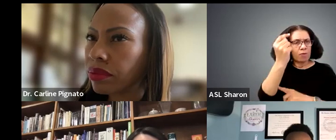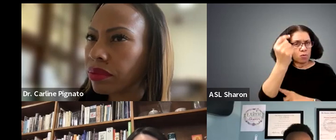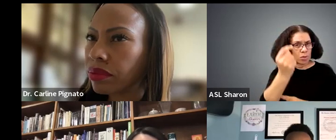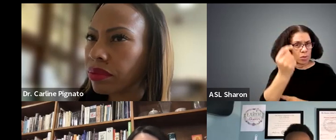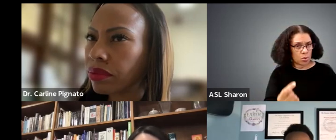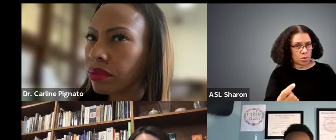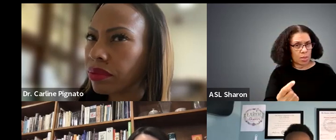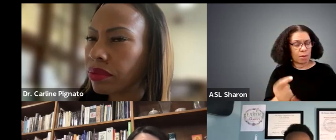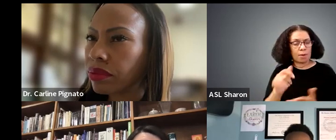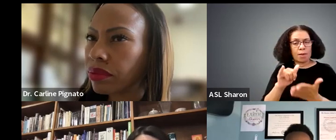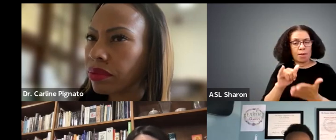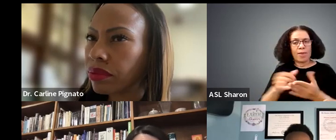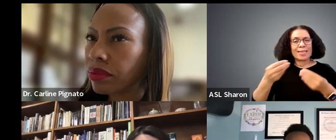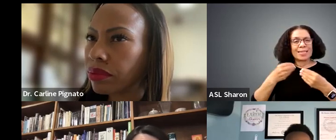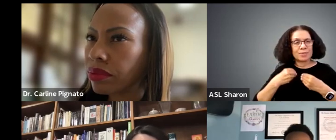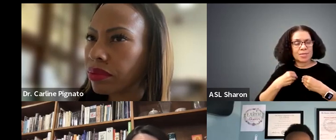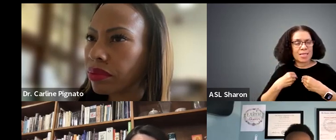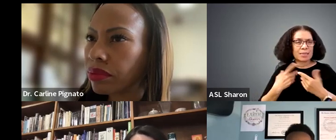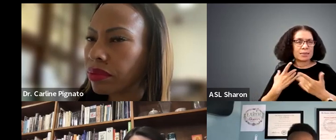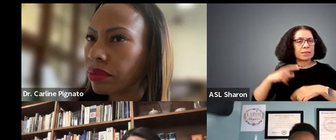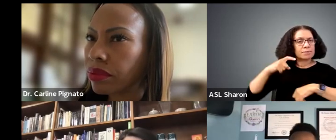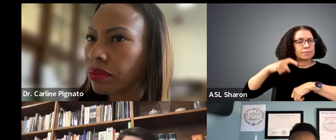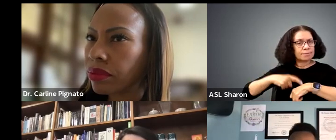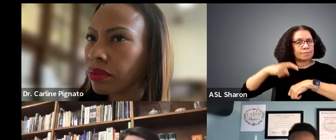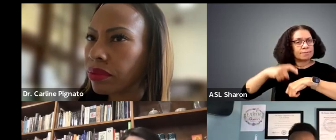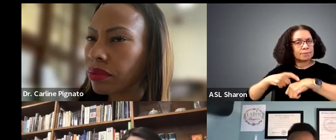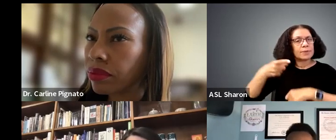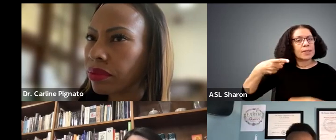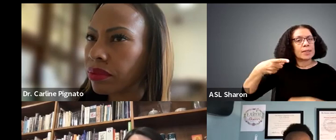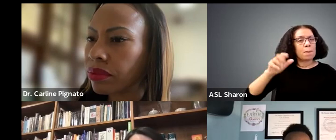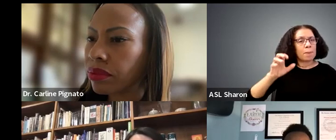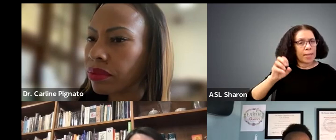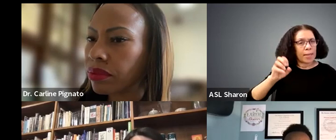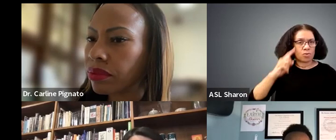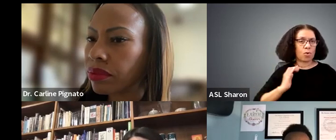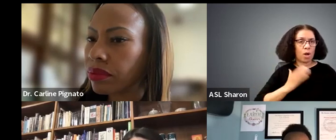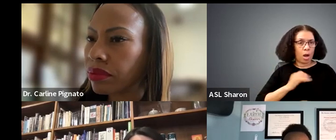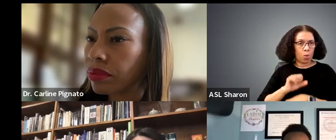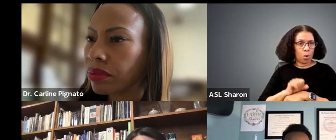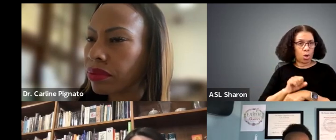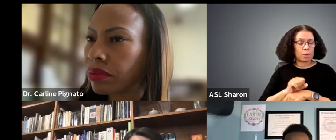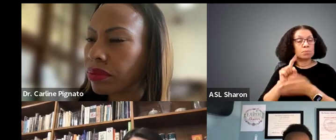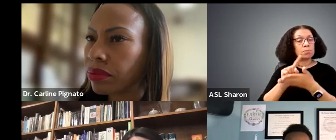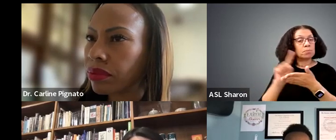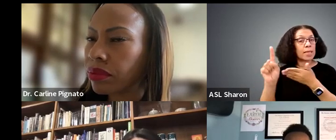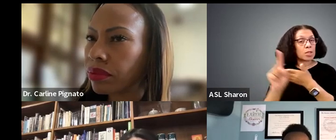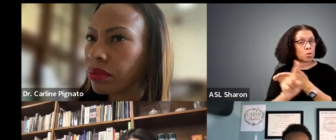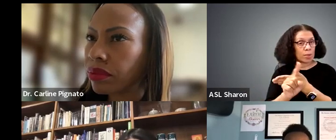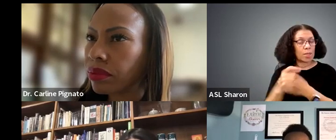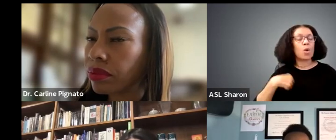that provides us with a certain pacing, right, in the way that we're going to be doing our work. Next Tuesday, we will have a